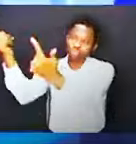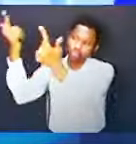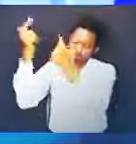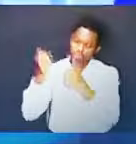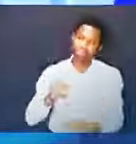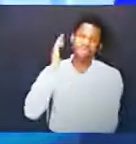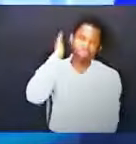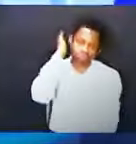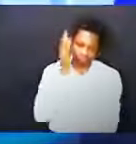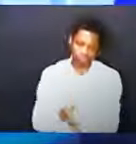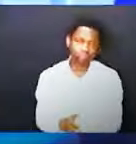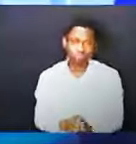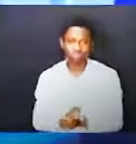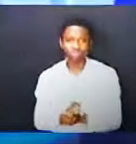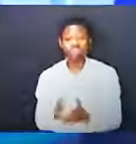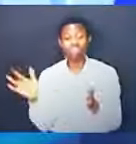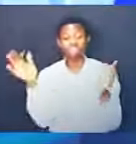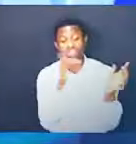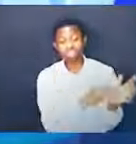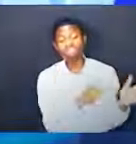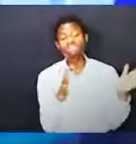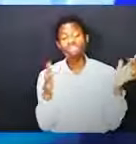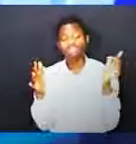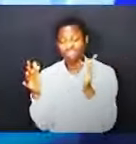Jesus, Obeba.